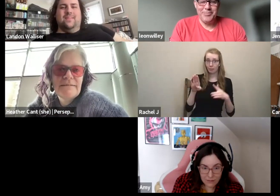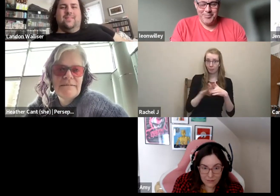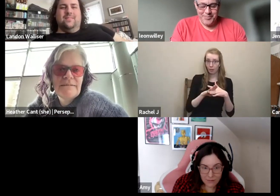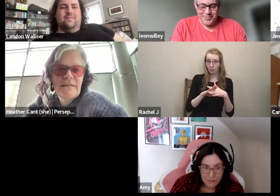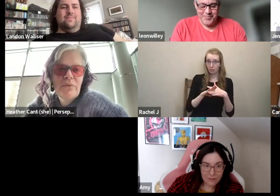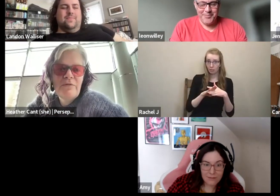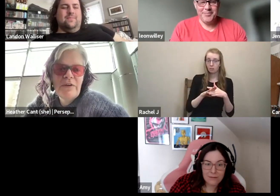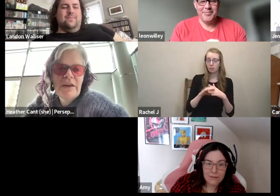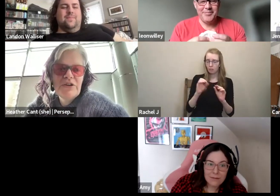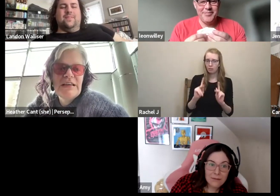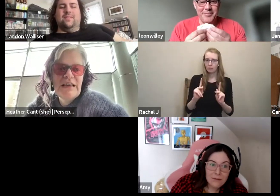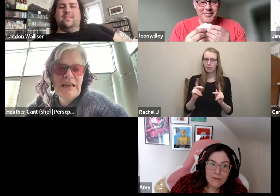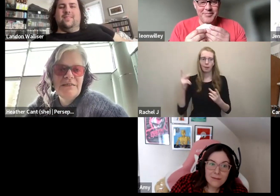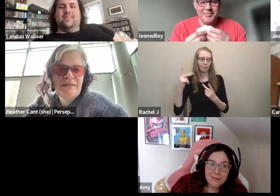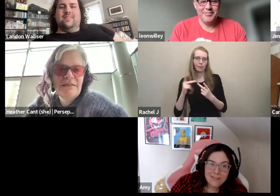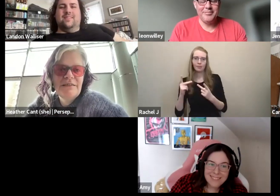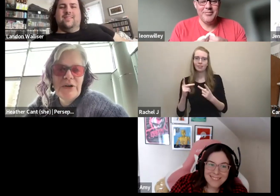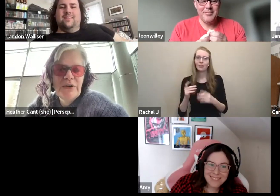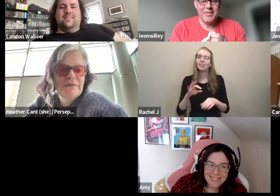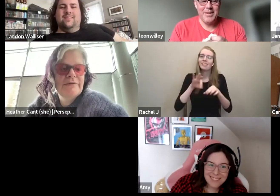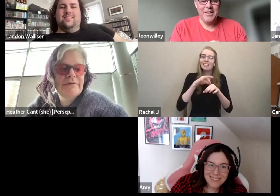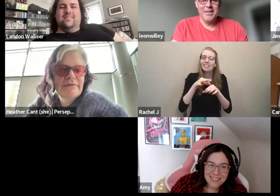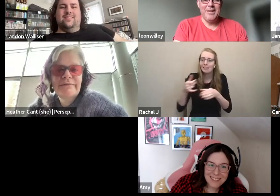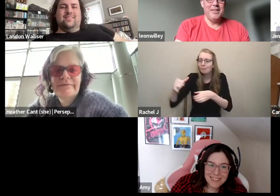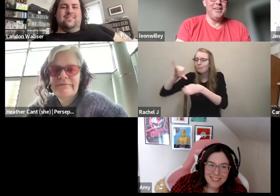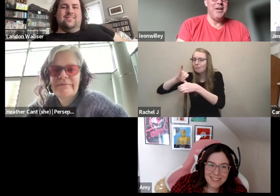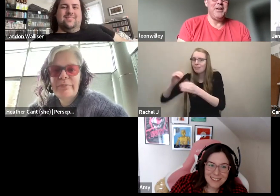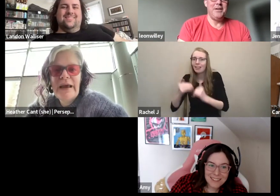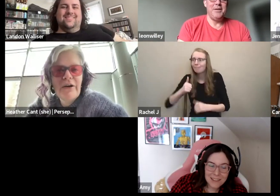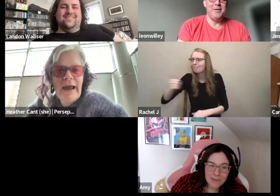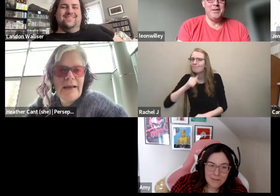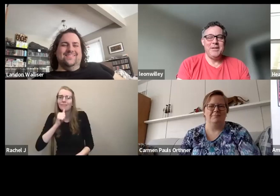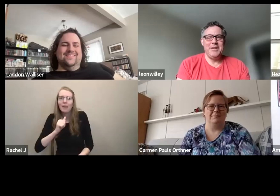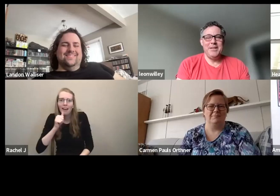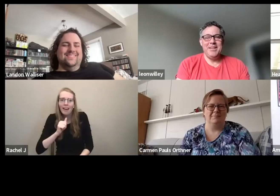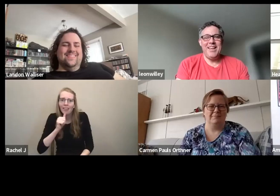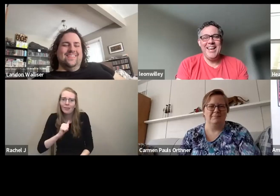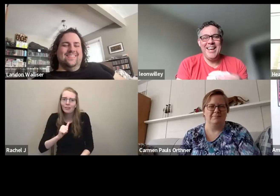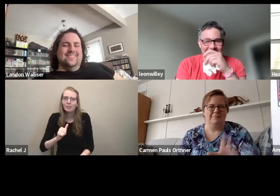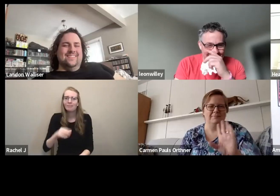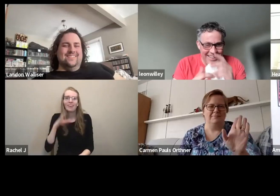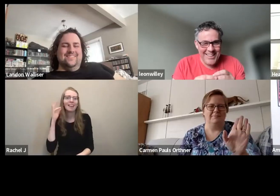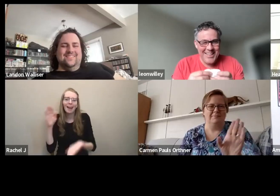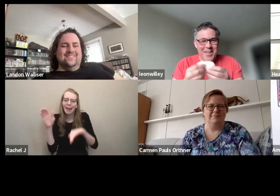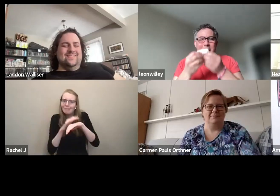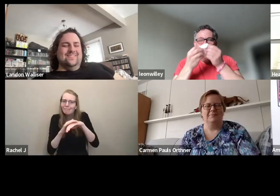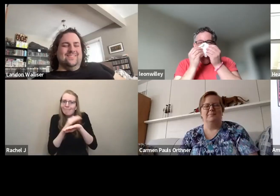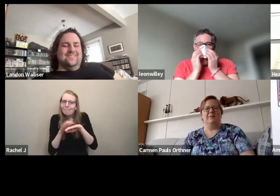perfect. Refill your tea, use the loo, pet your cat.